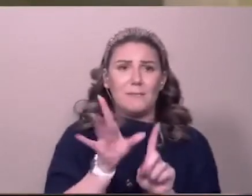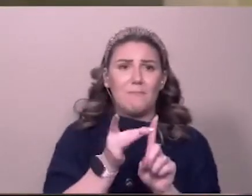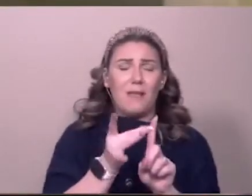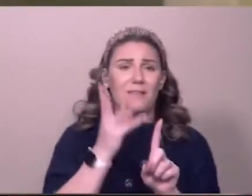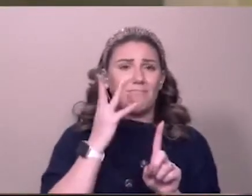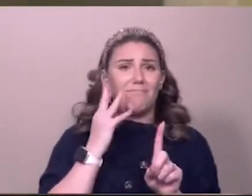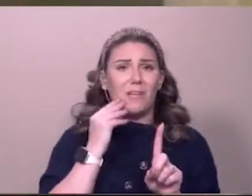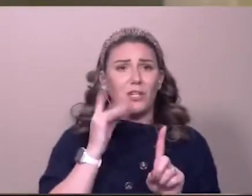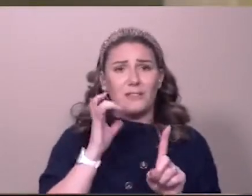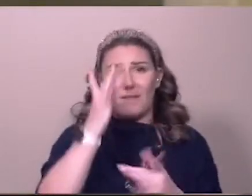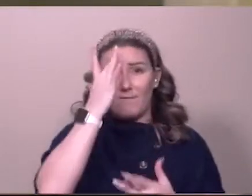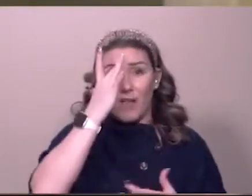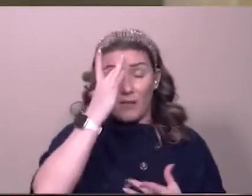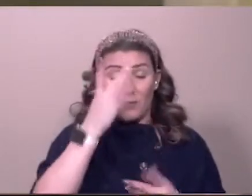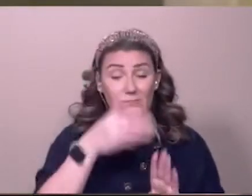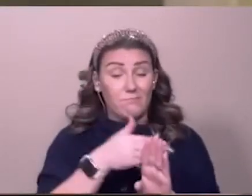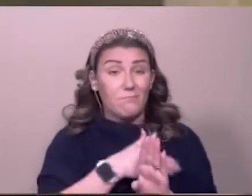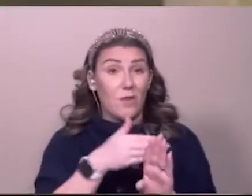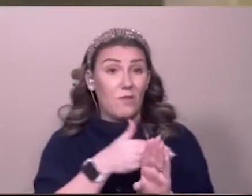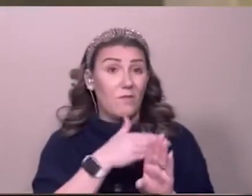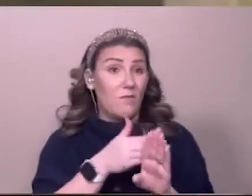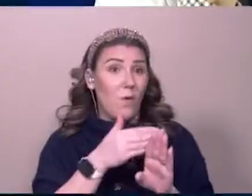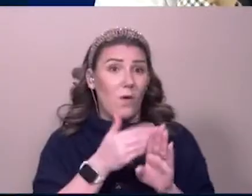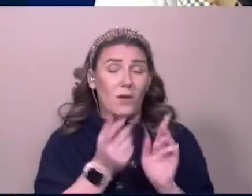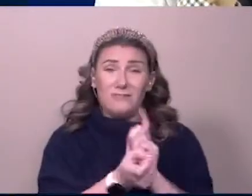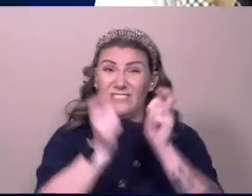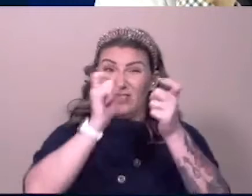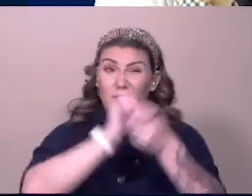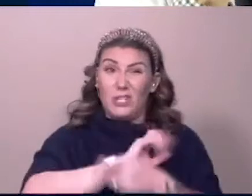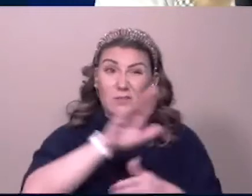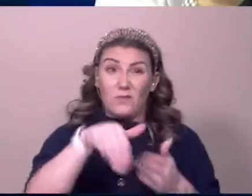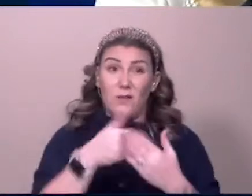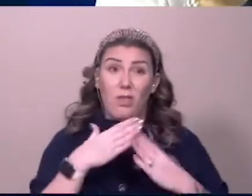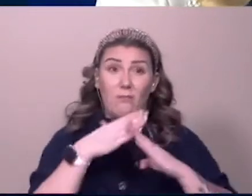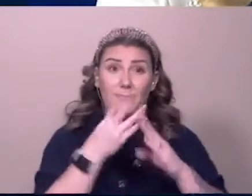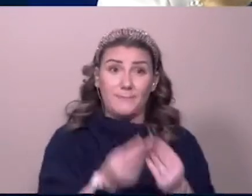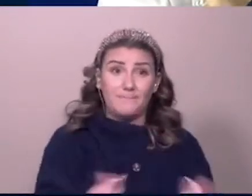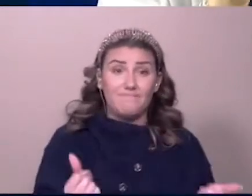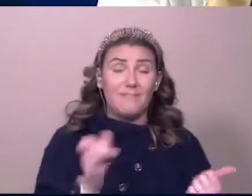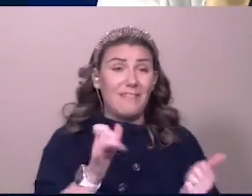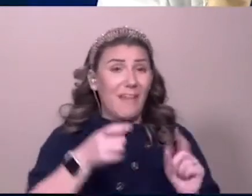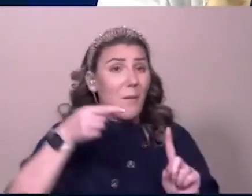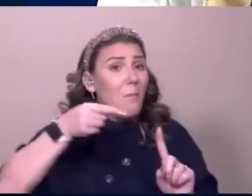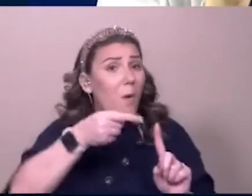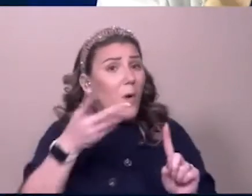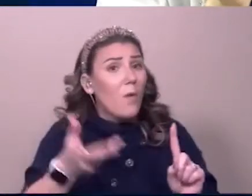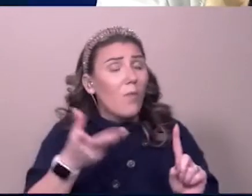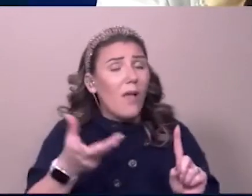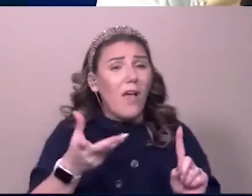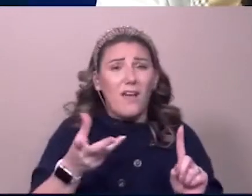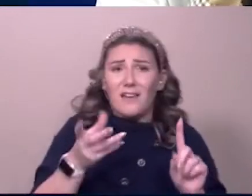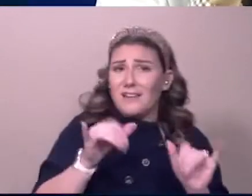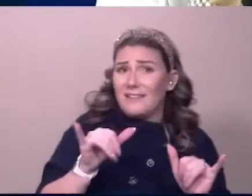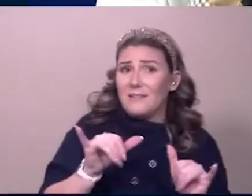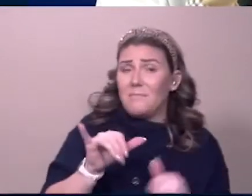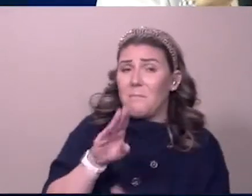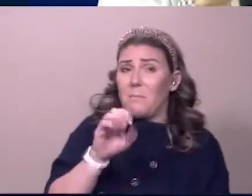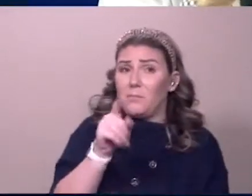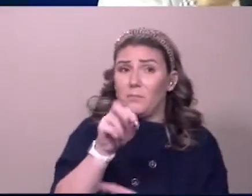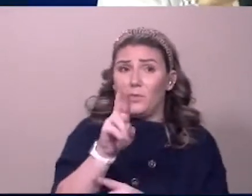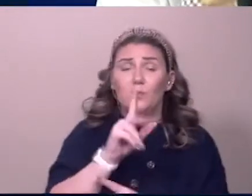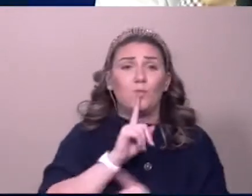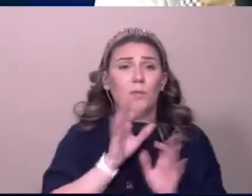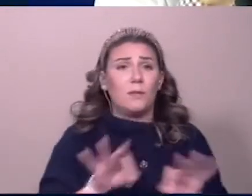of a different day here. Yeah, and I think that point is, this thing with the boosters is really important. And again,